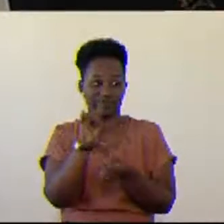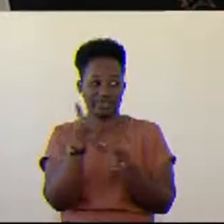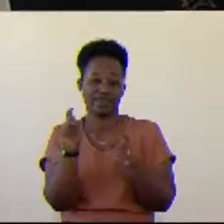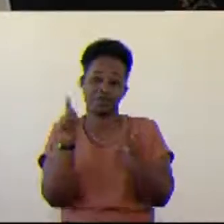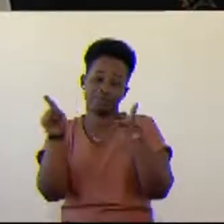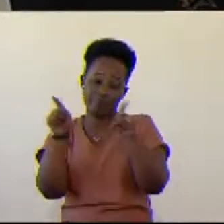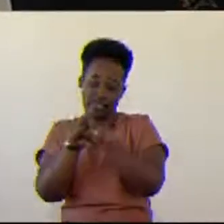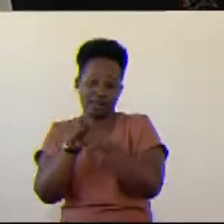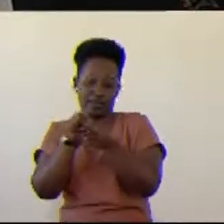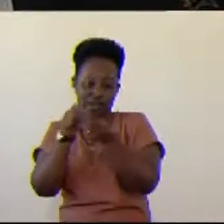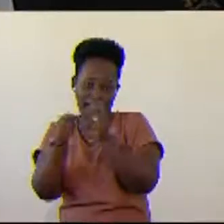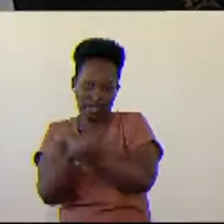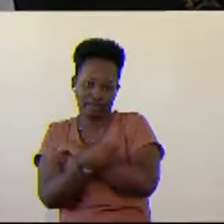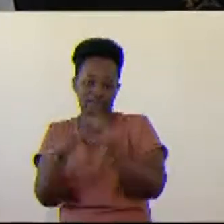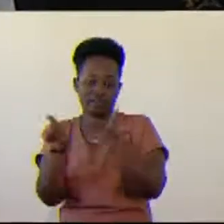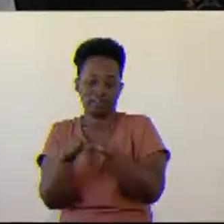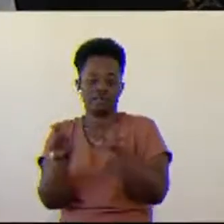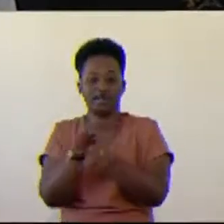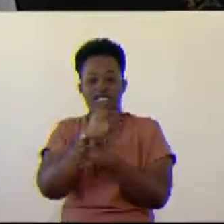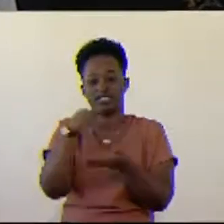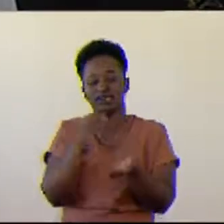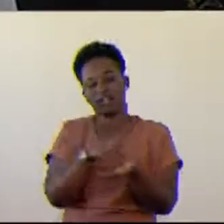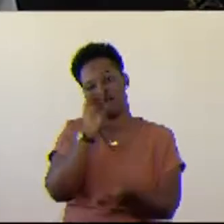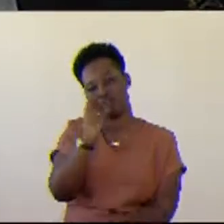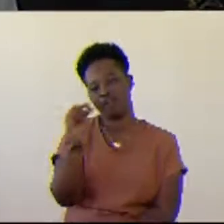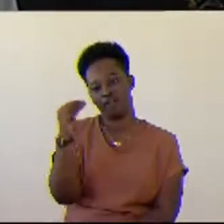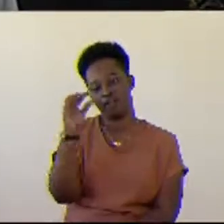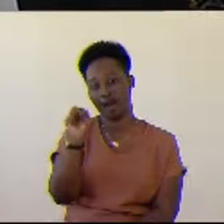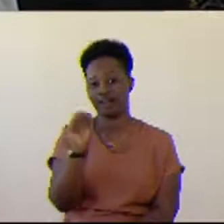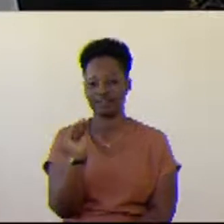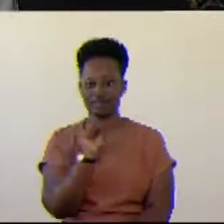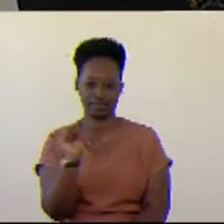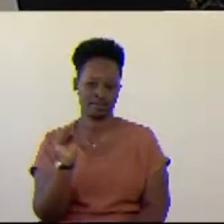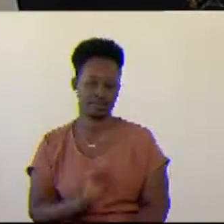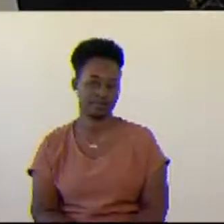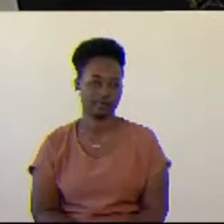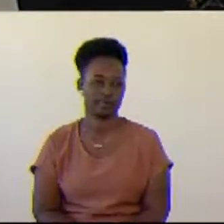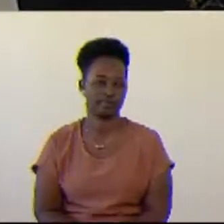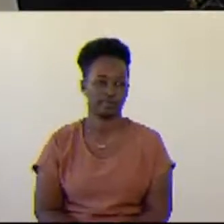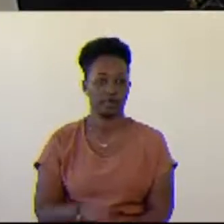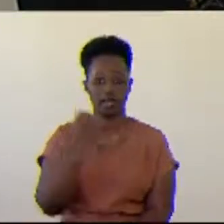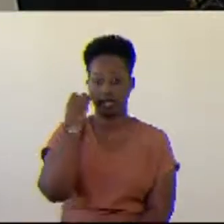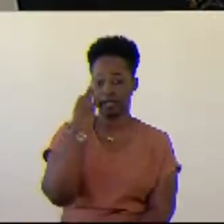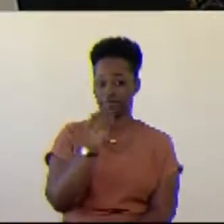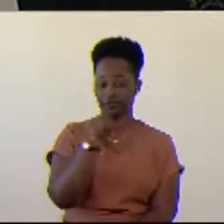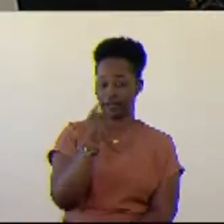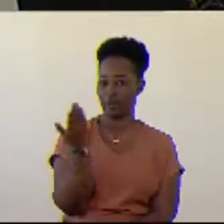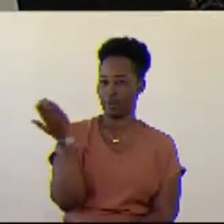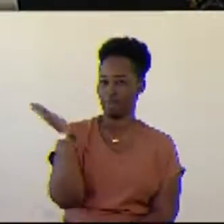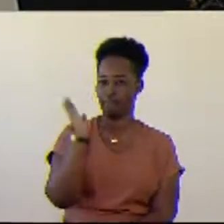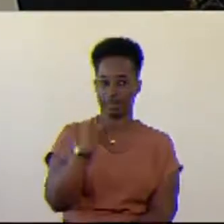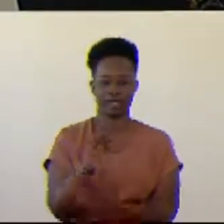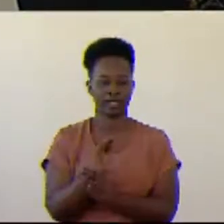of mass and center of gravity. Okay? Hope you're following that. Now, if you come back to one of